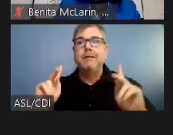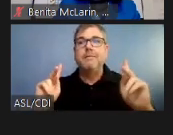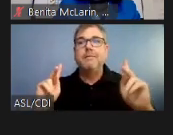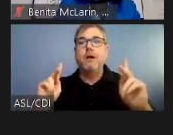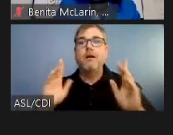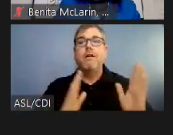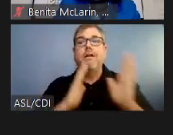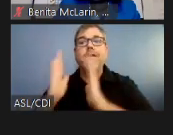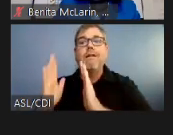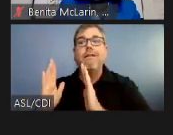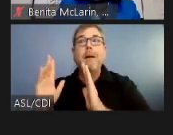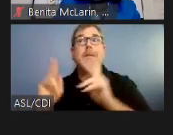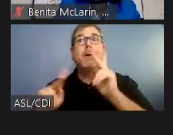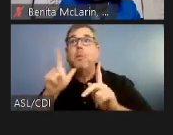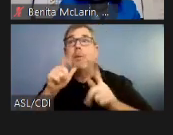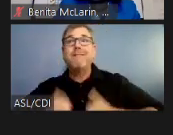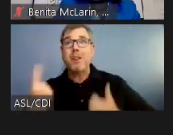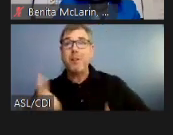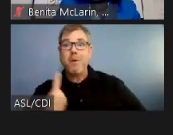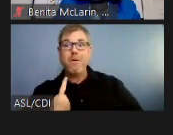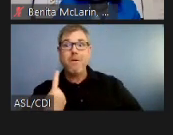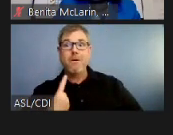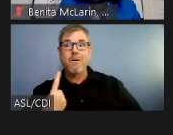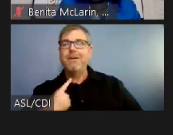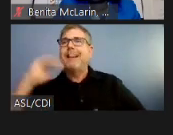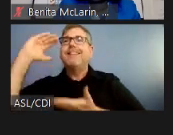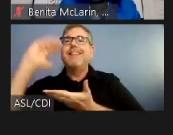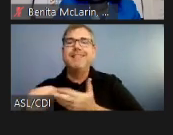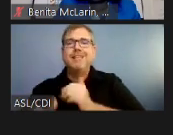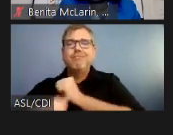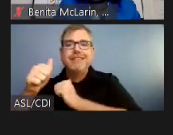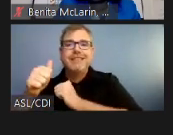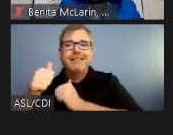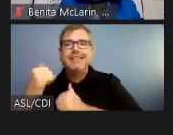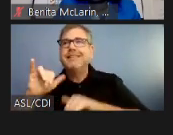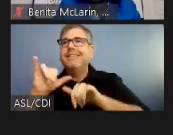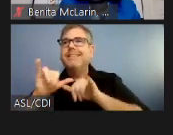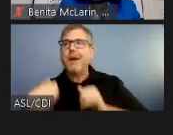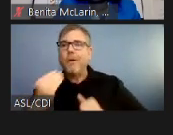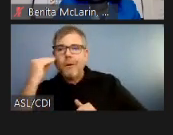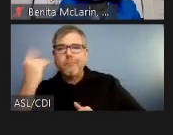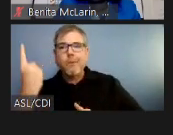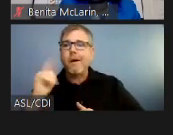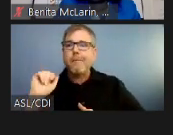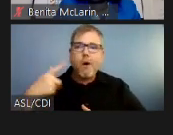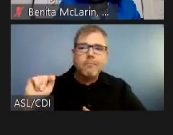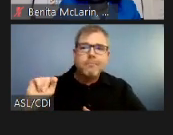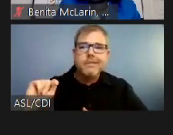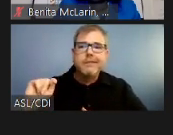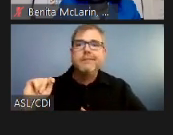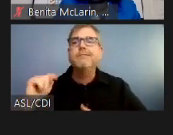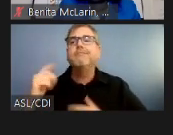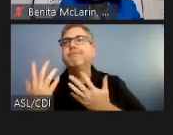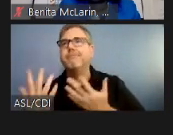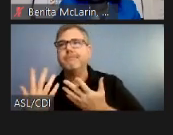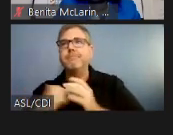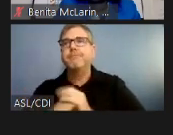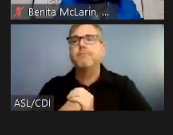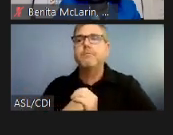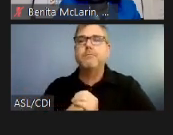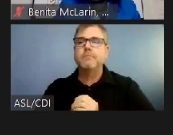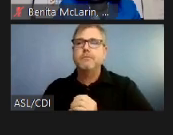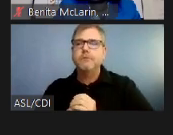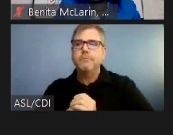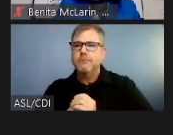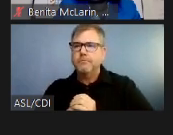in one particular space, one bathroom, one kitchen, et cetera. Can I rip through a couple more real quick? Sure.